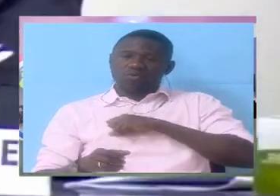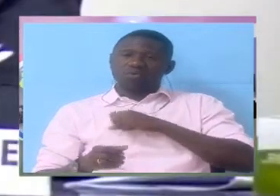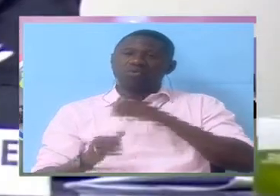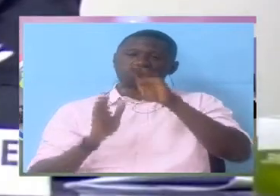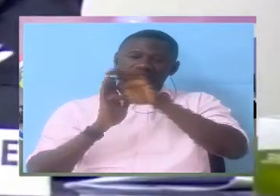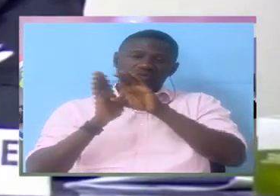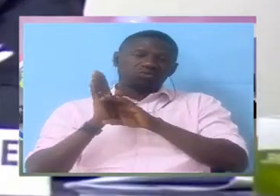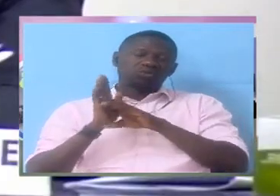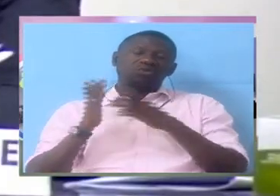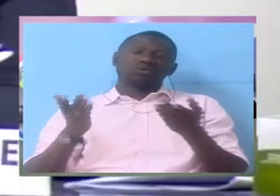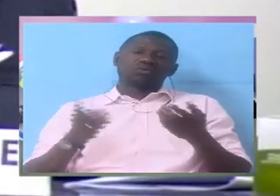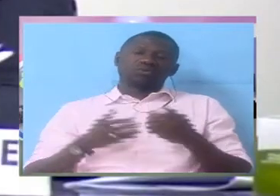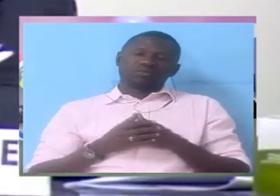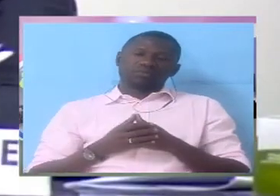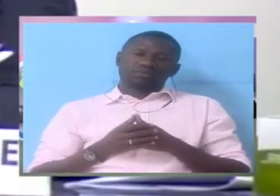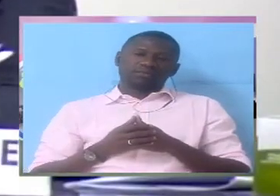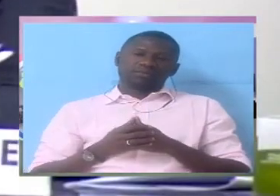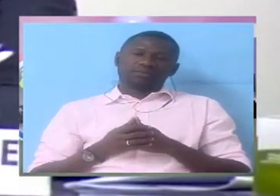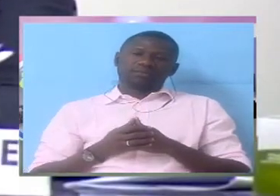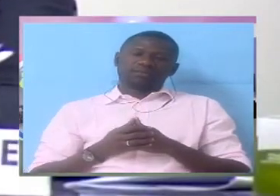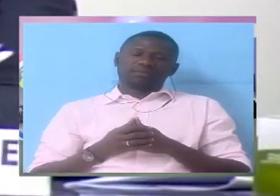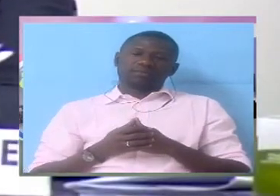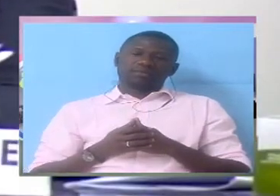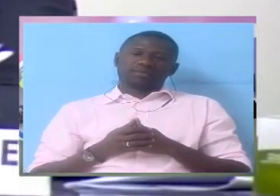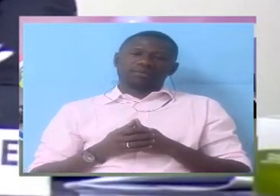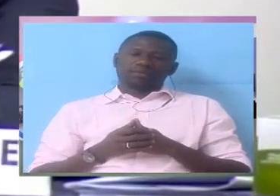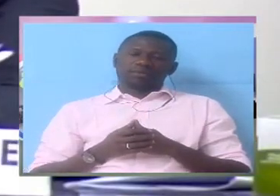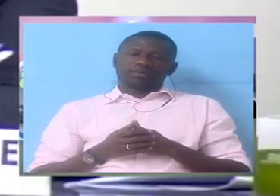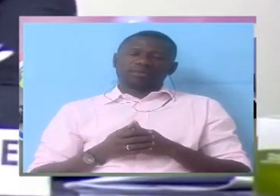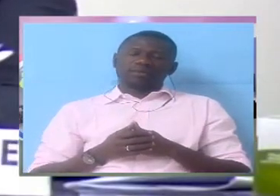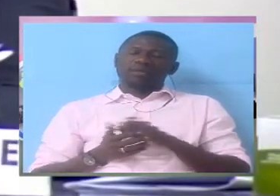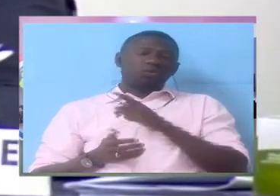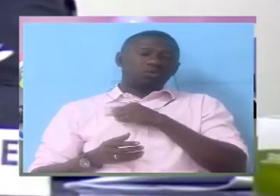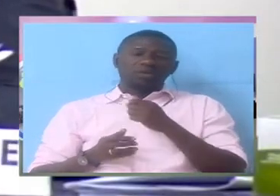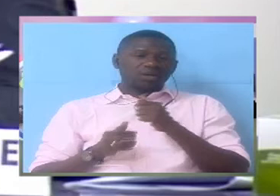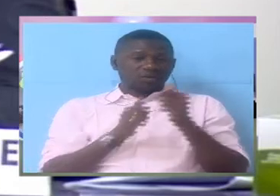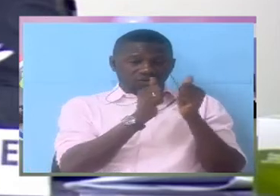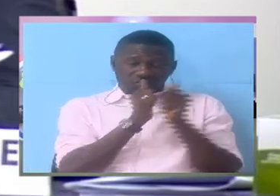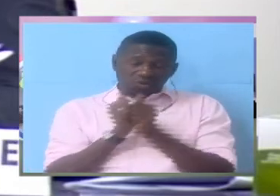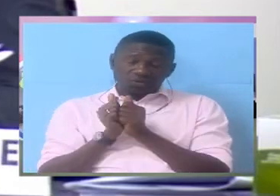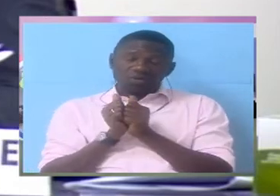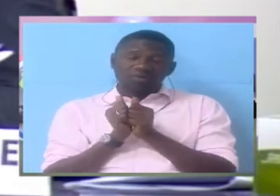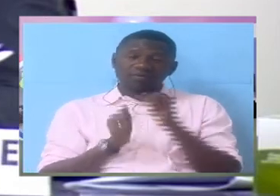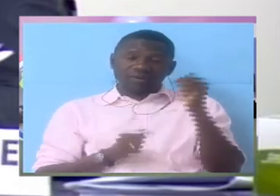Mr. Witness, you cannot wear concealment of a crime as a badge of